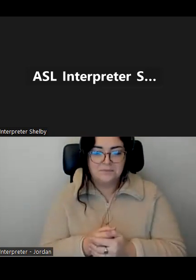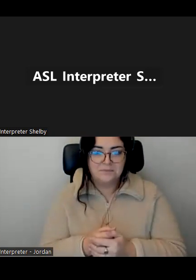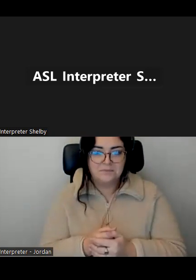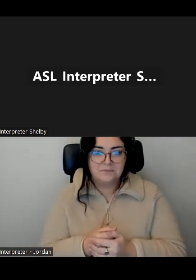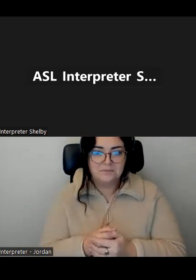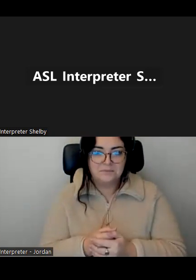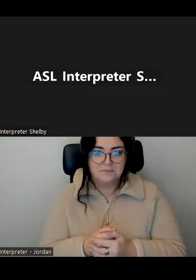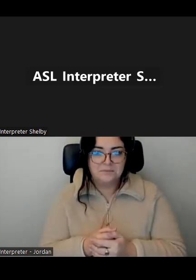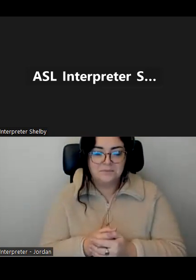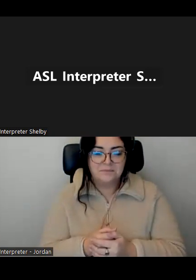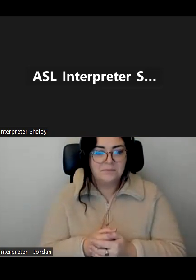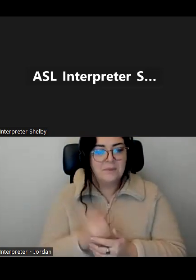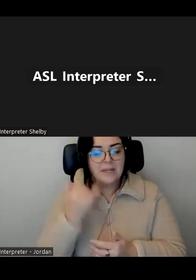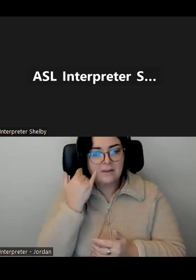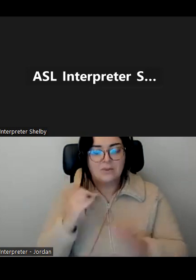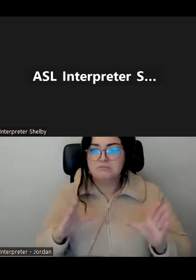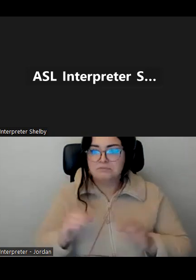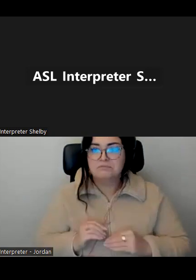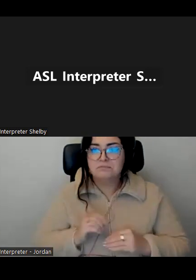a way to accept the reality.